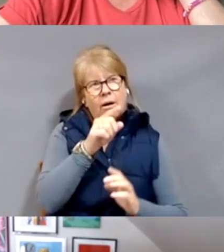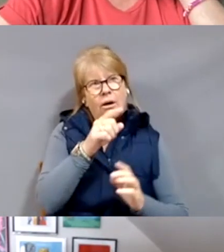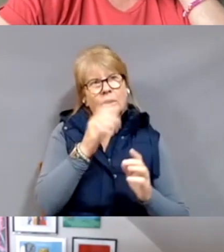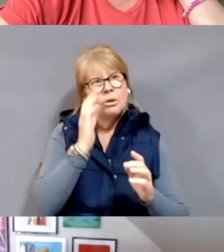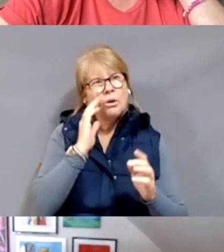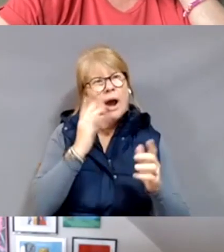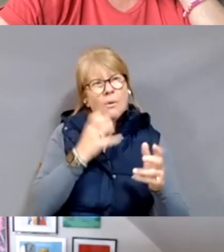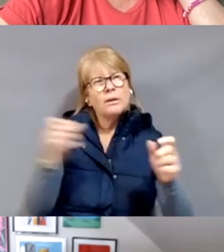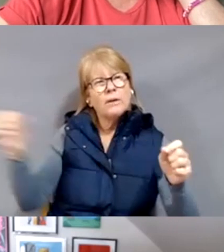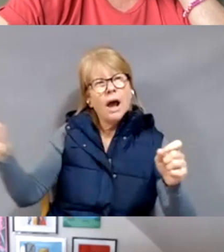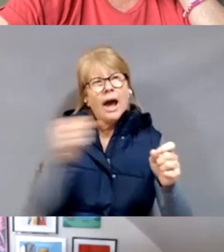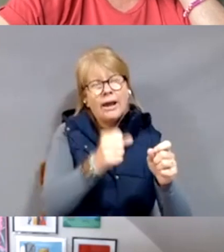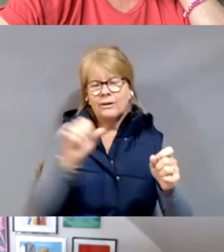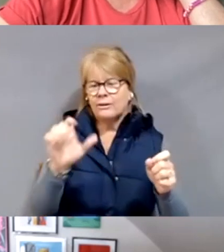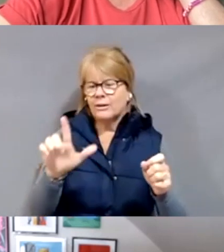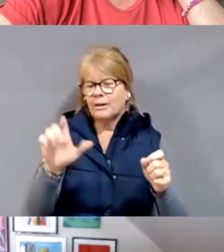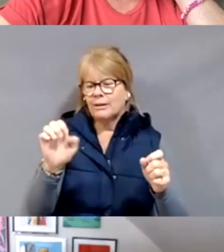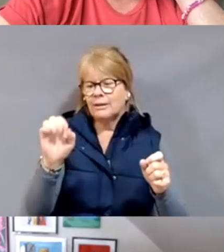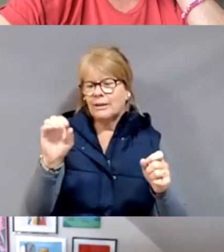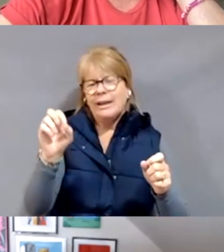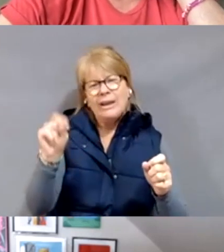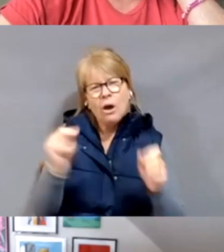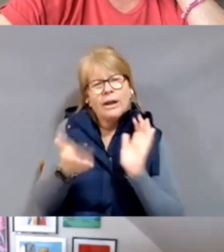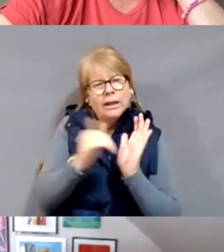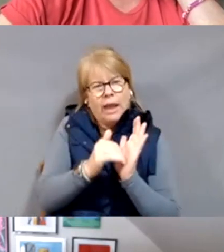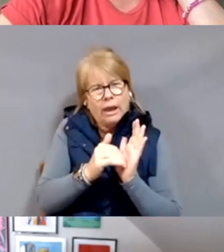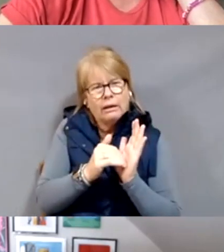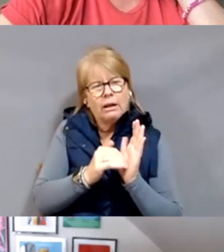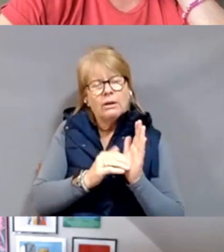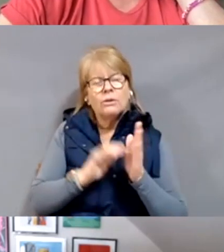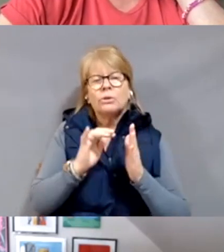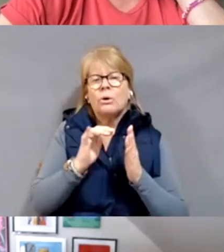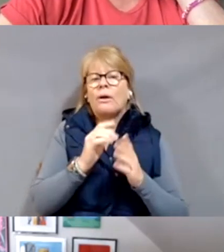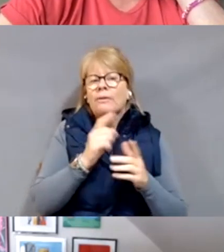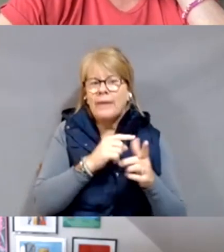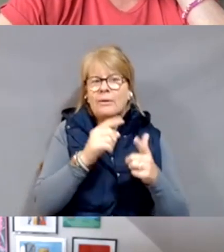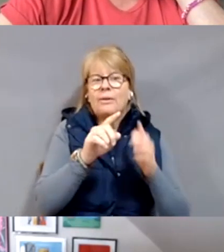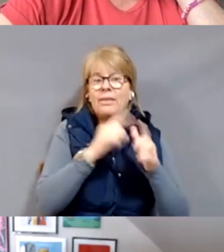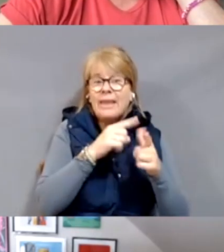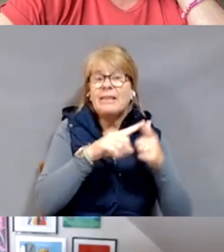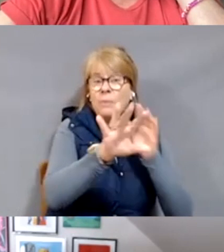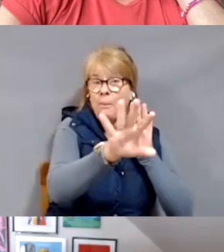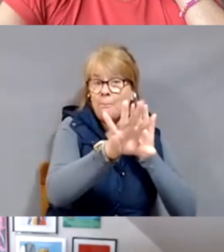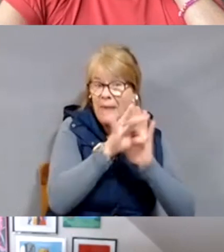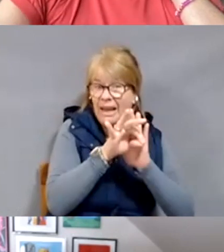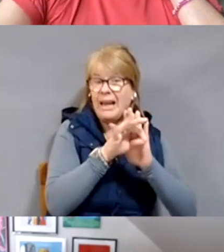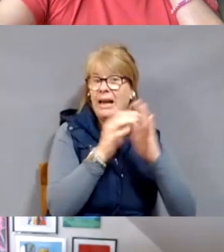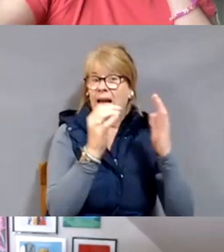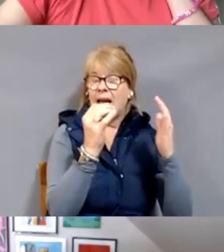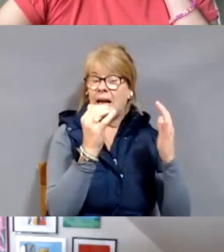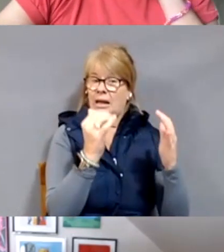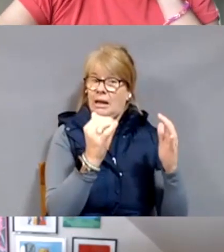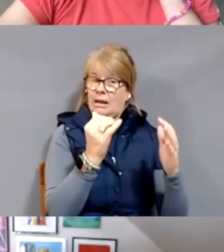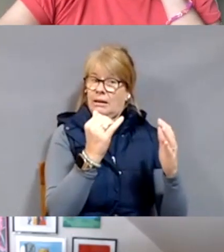have Leon back. What should we do that we can put Leon in? And then they will choose a show with you in mind.